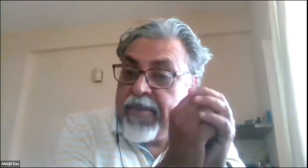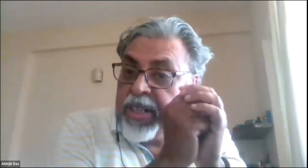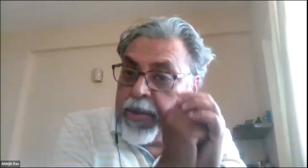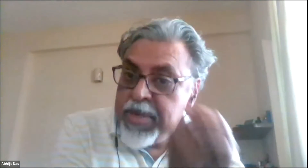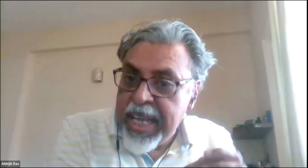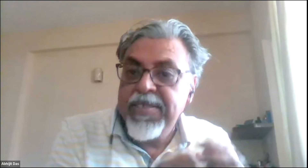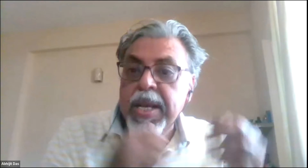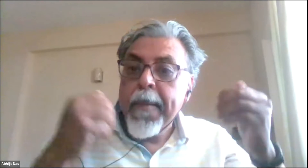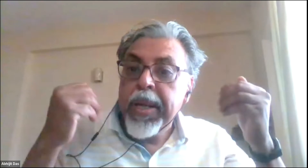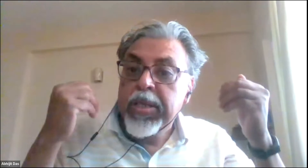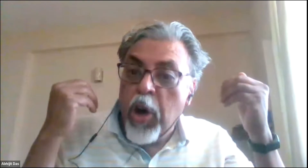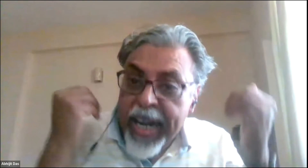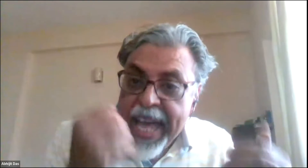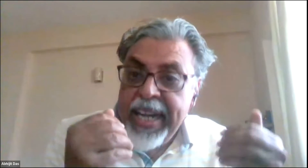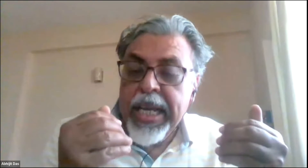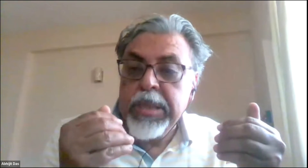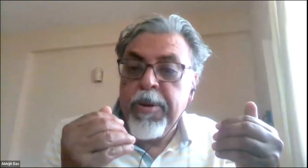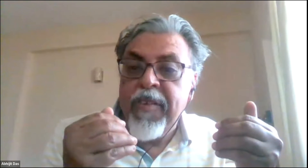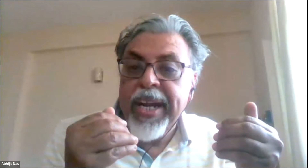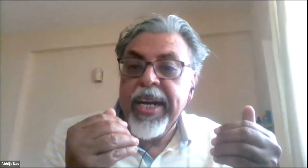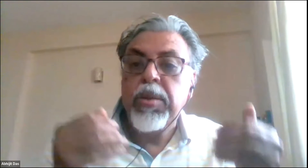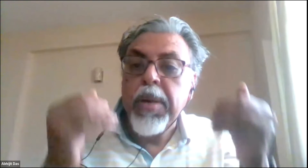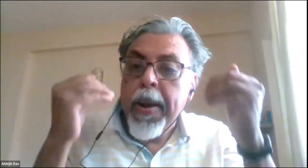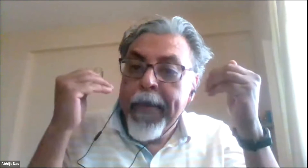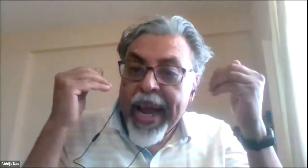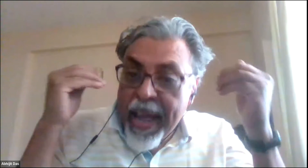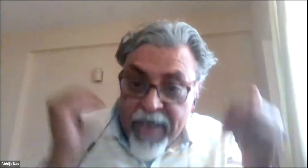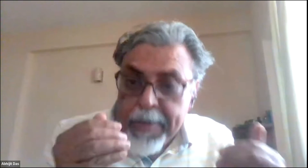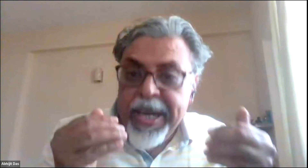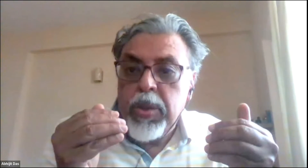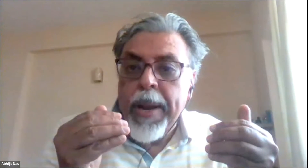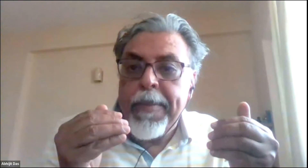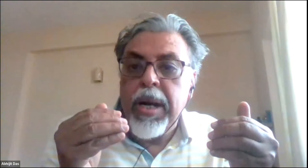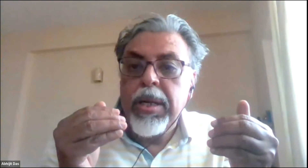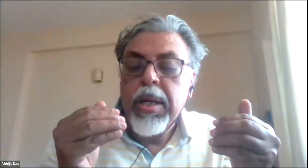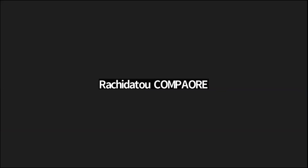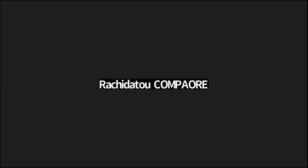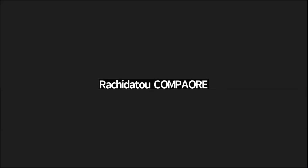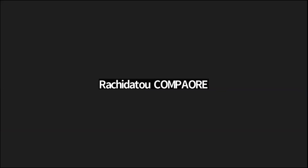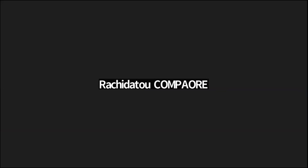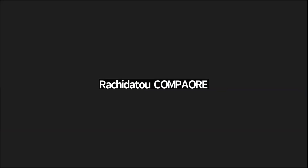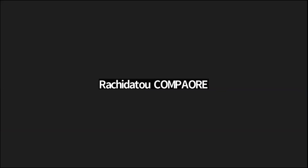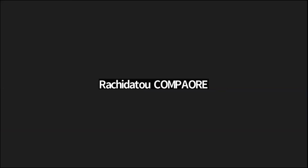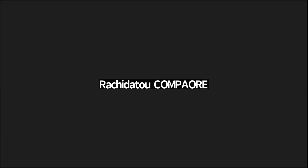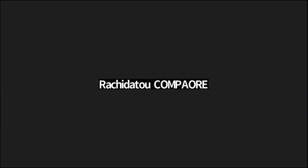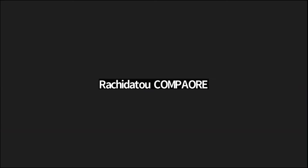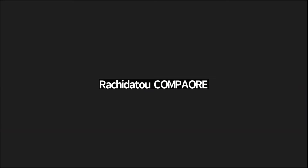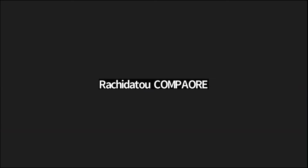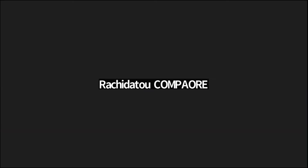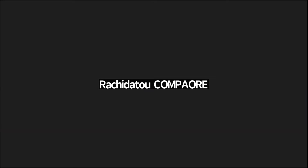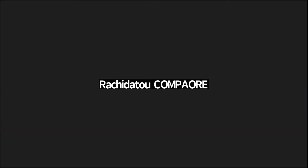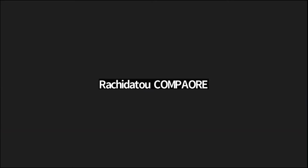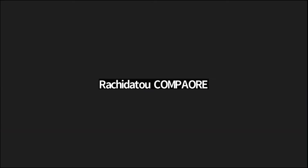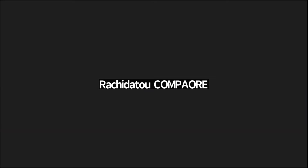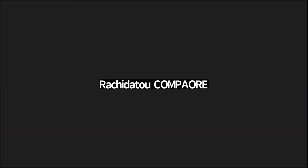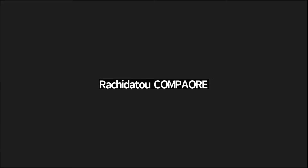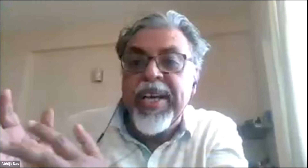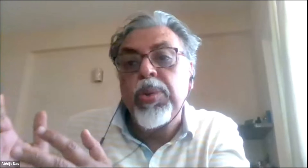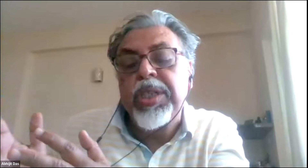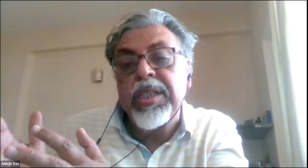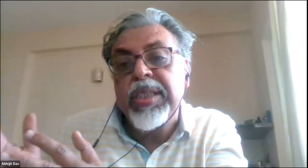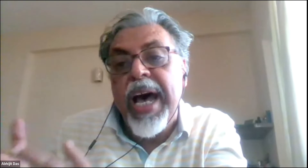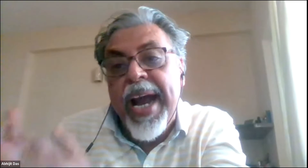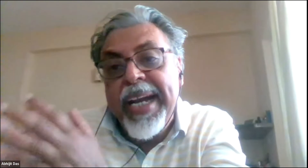only stand for themselves, solidarity is provided by everybody to empower excluded groups of the past, but new forms